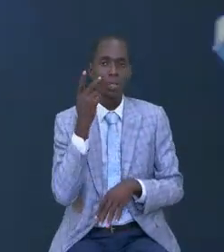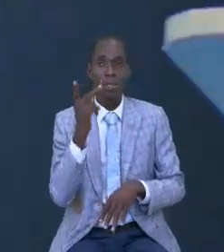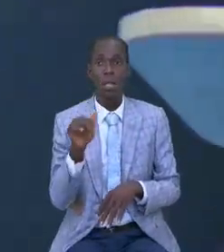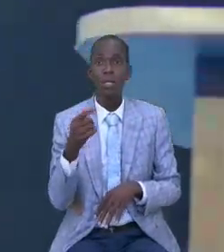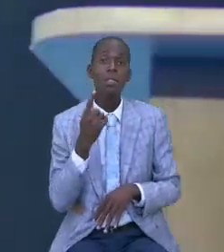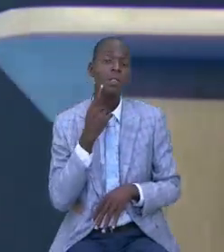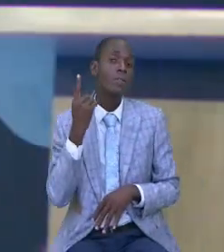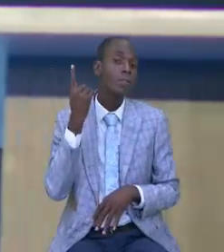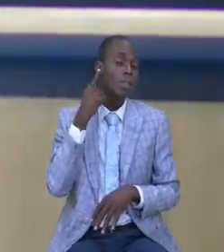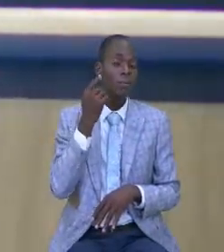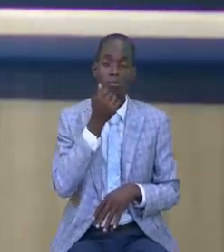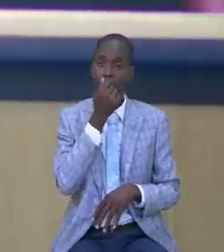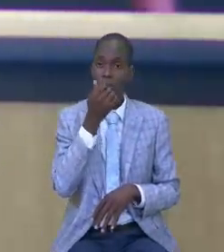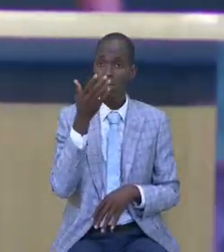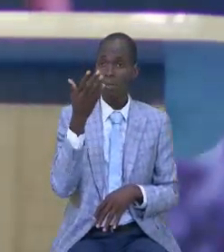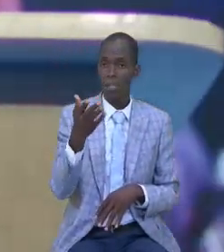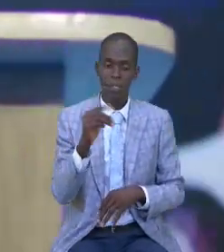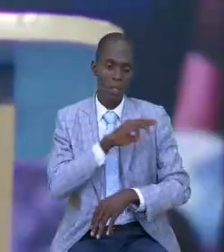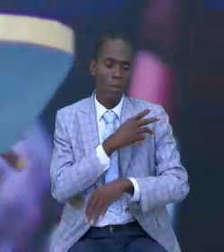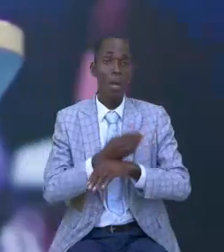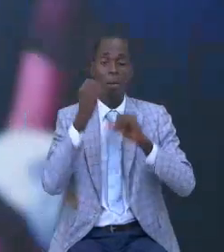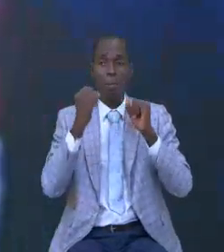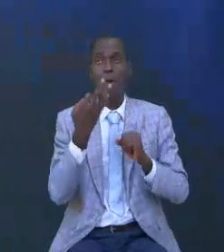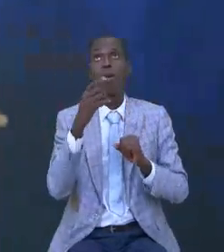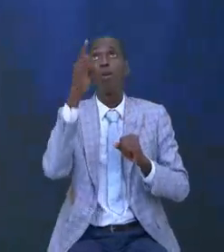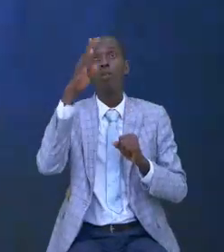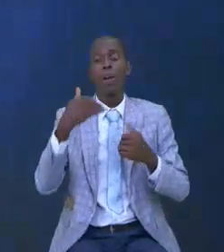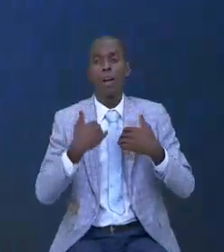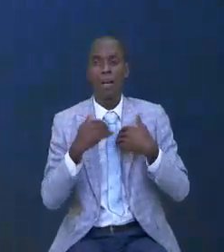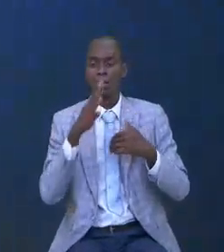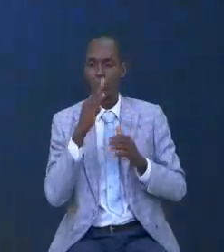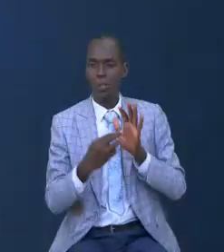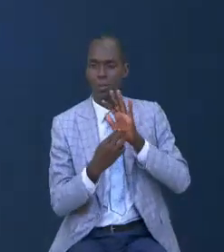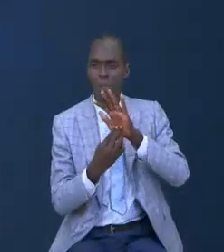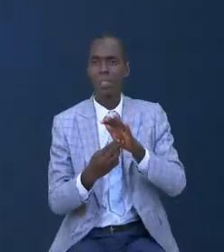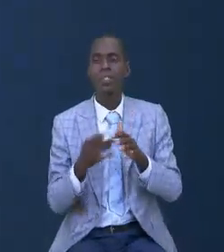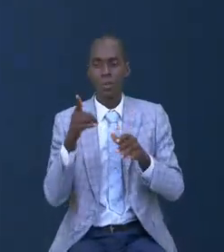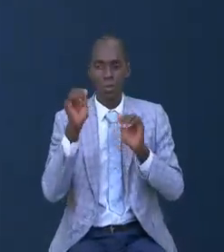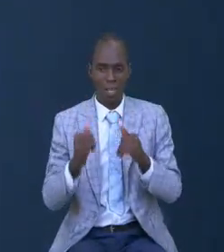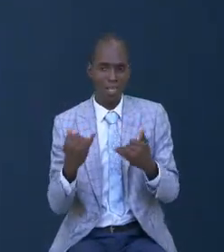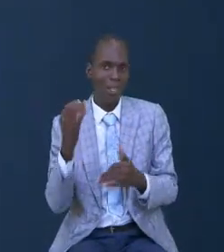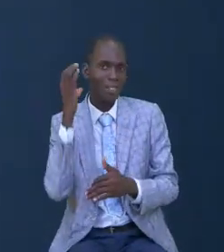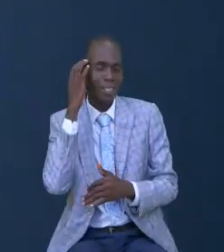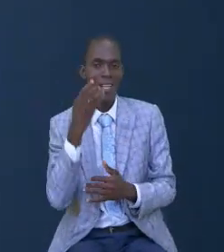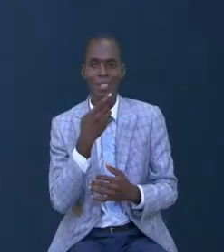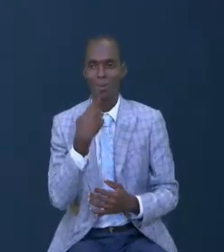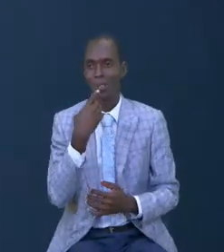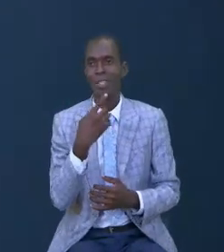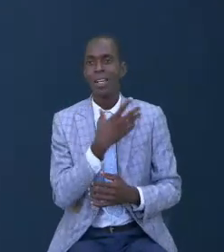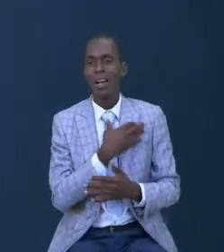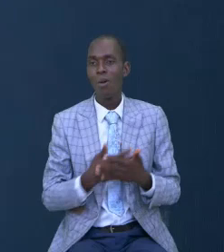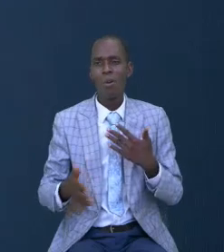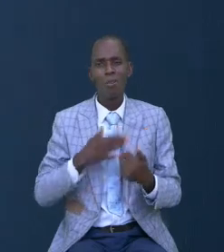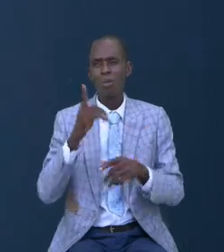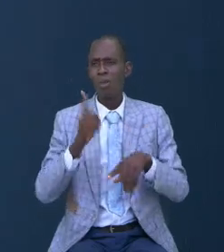deaf and dumb there, the mighty power of God has been manifested. They can now hear, they can now speak. And whatever you were